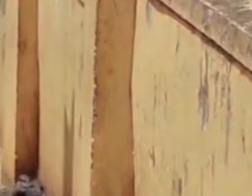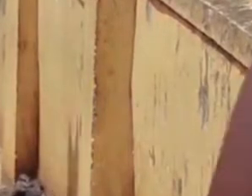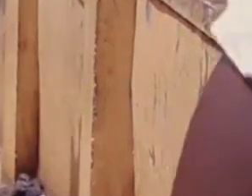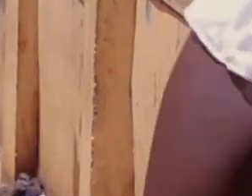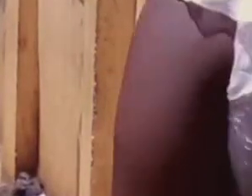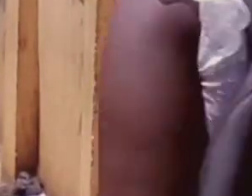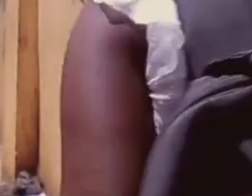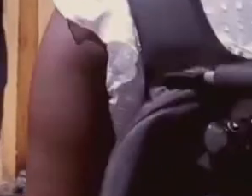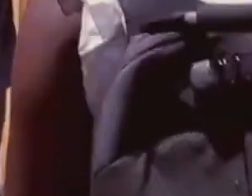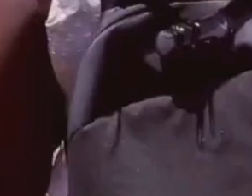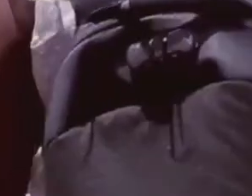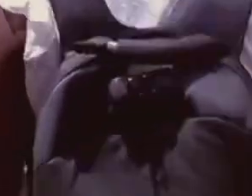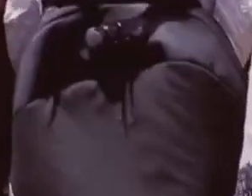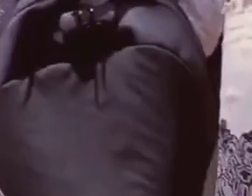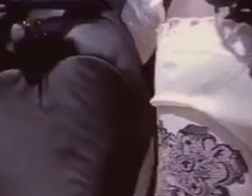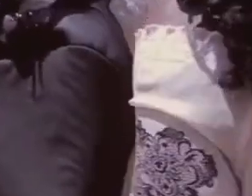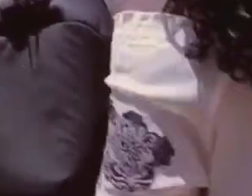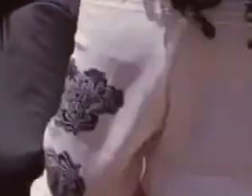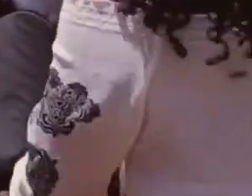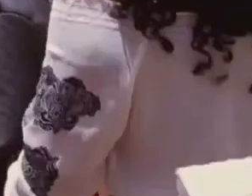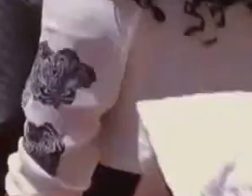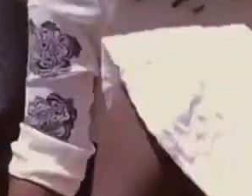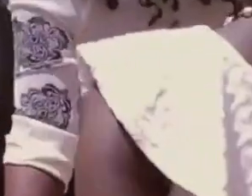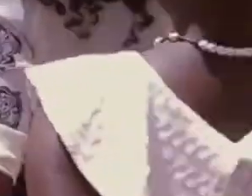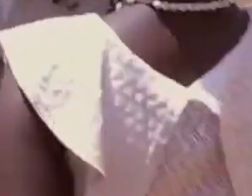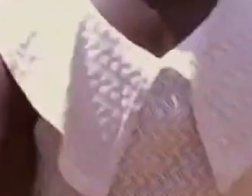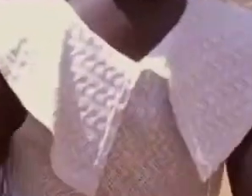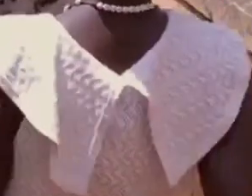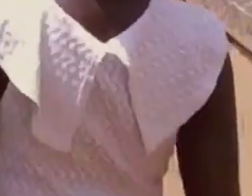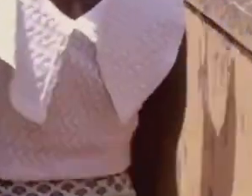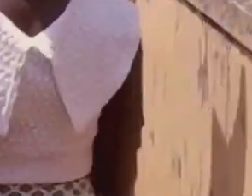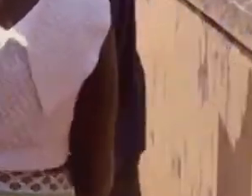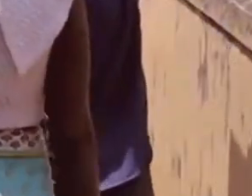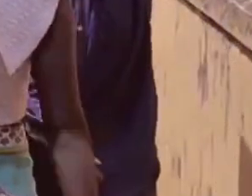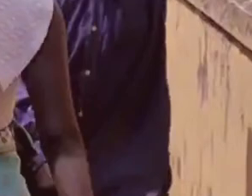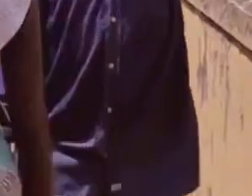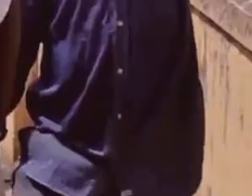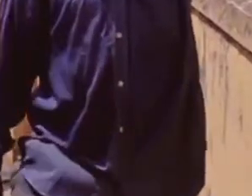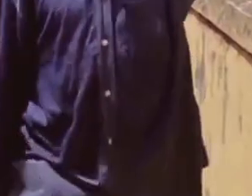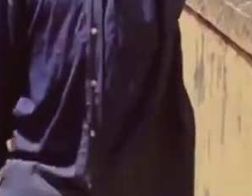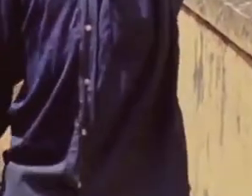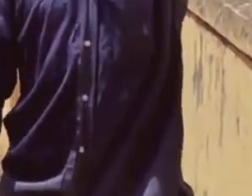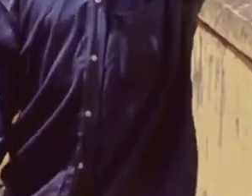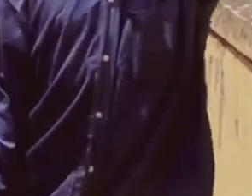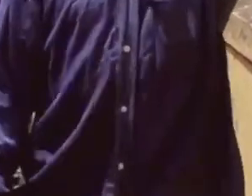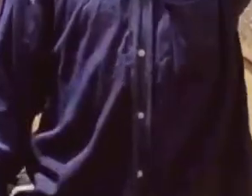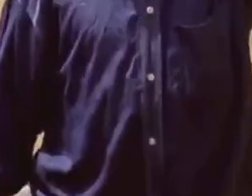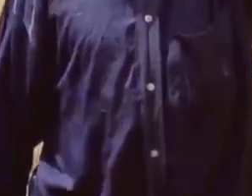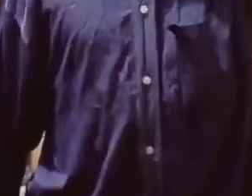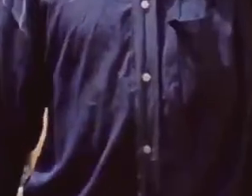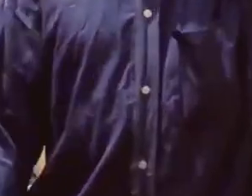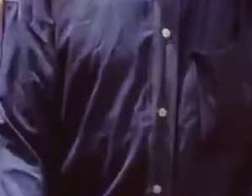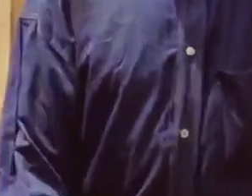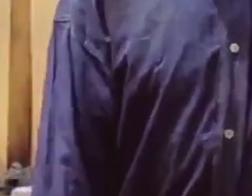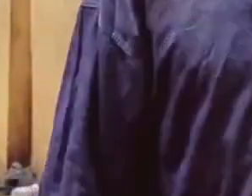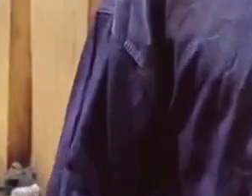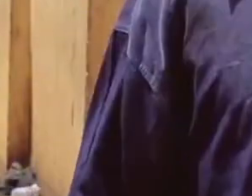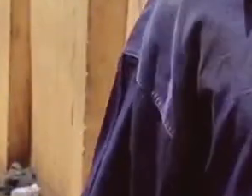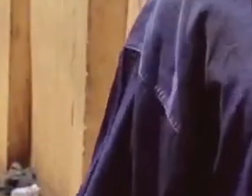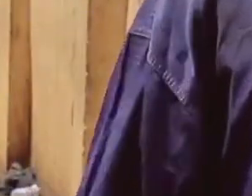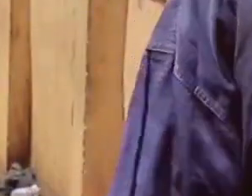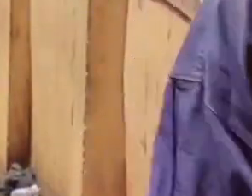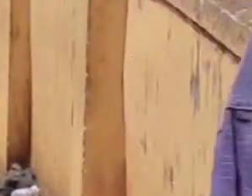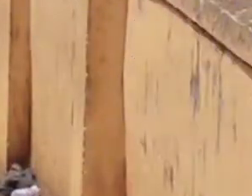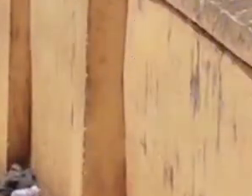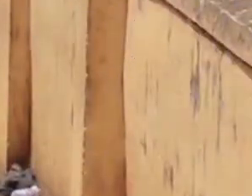omu, omu, omu, omu, omu, Abasuza Benja, or never to Benini Abakore Minimuchi no mu. But wulide Tini Number Bazimani, Chiche Bamanyiku Yuala,